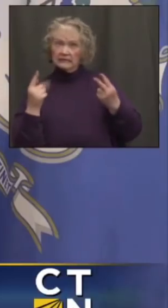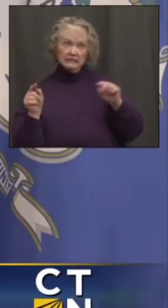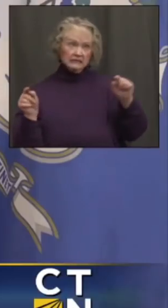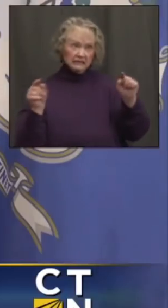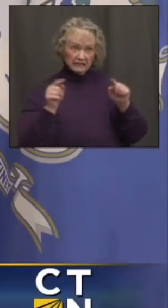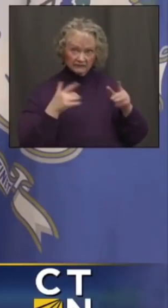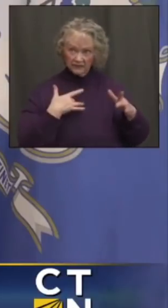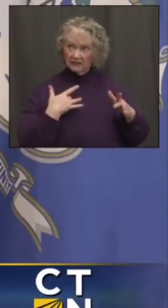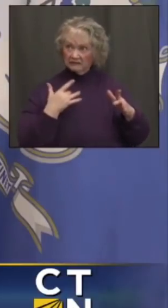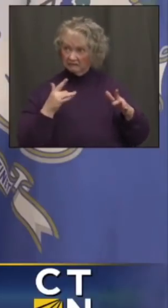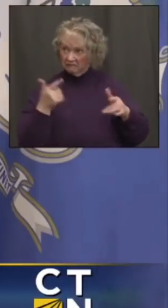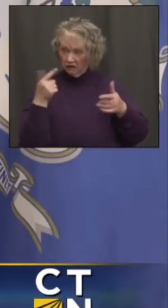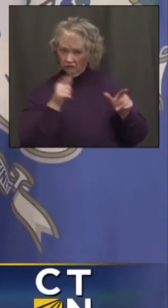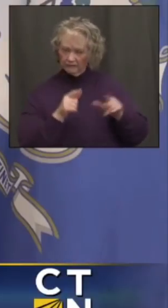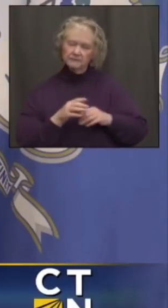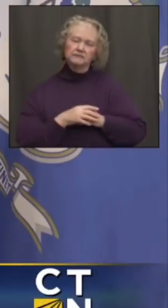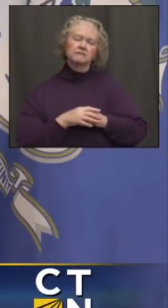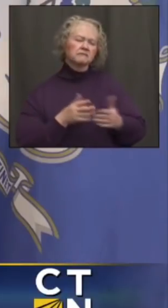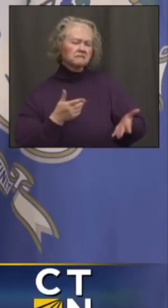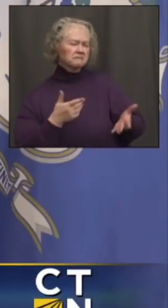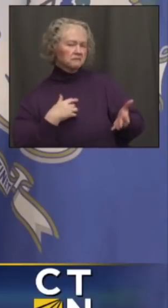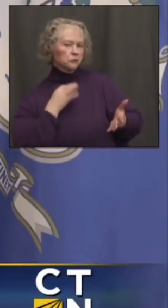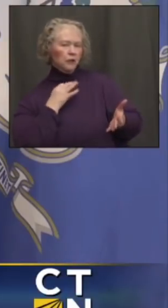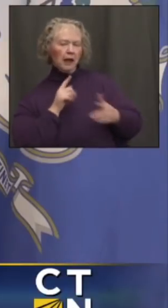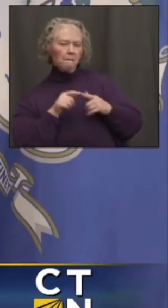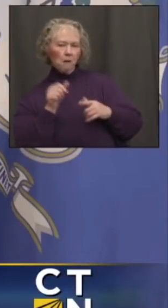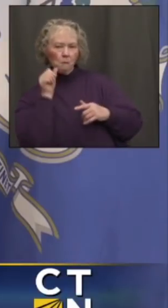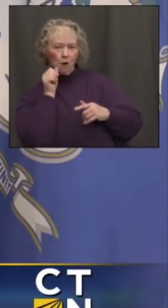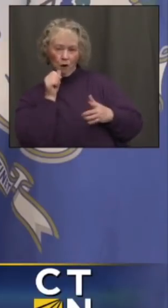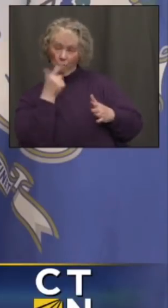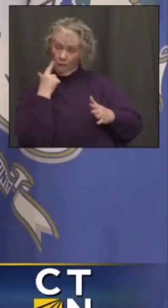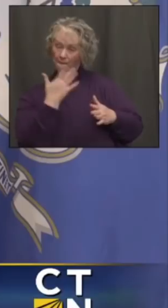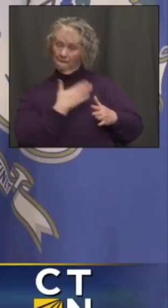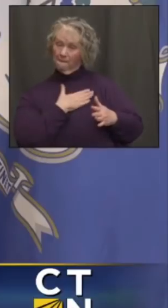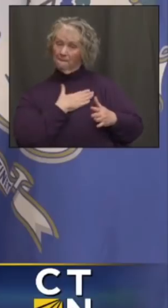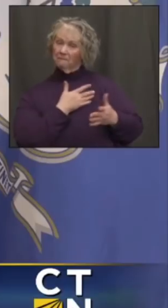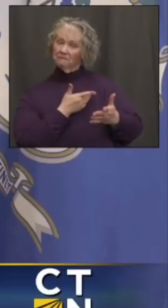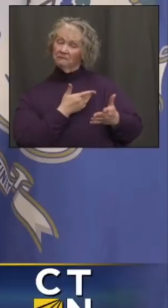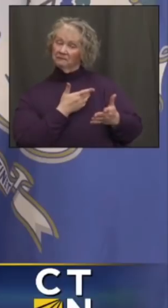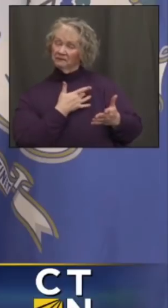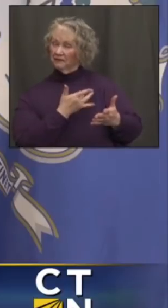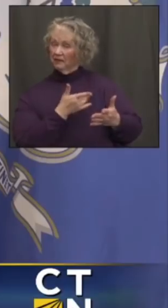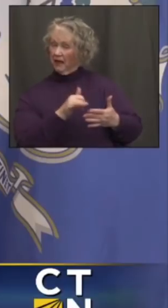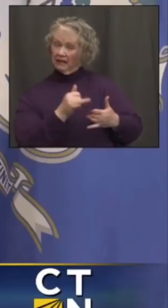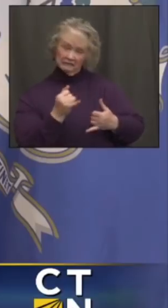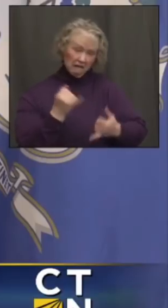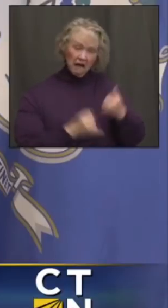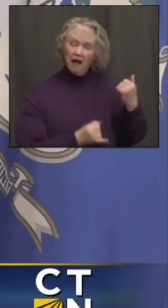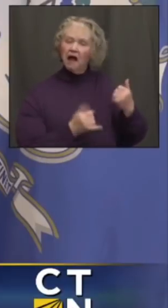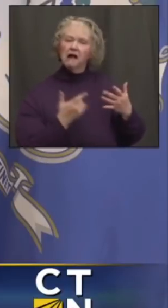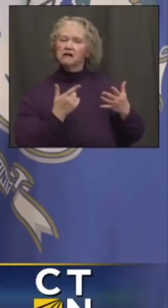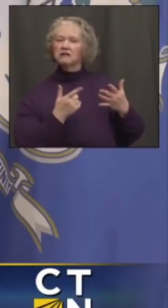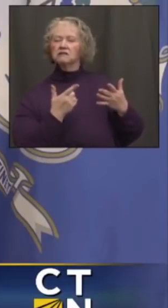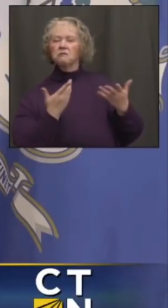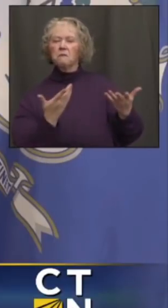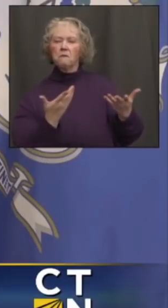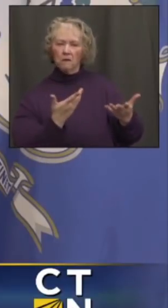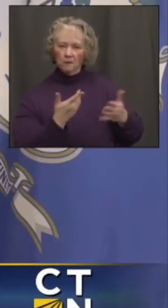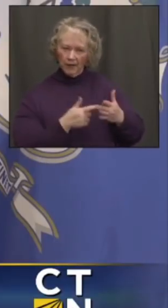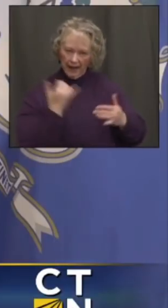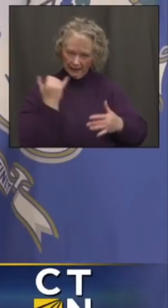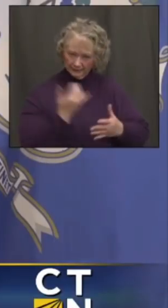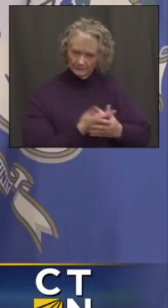testing going on. We can test and even vaccinations. So I think we'll have news for you on that in the next week or so, subject to discussions with